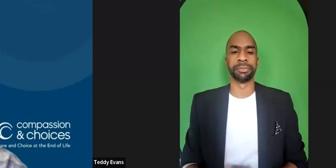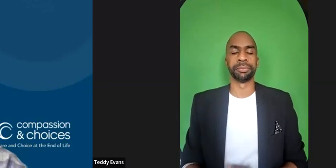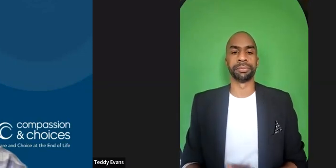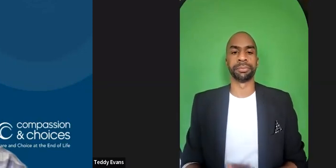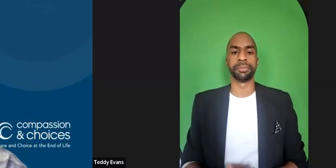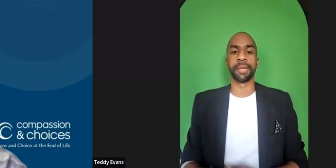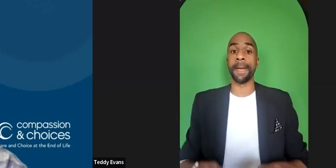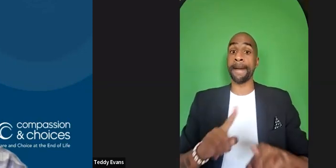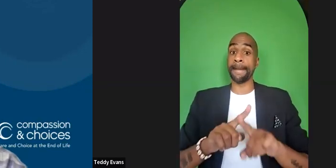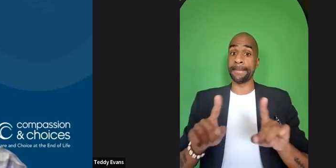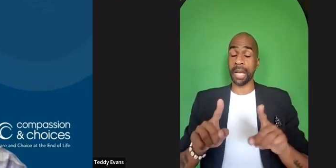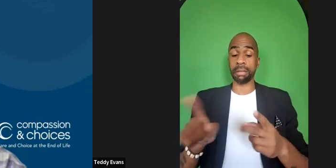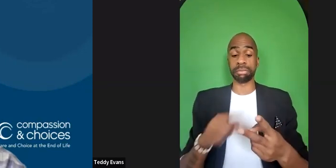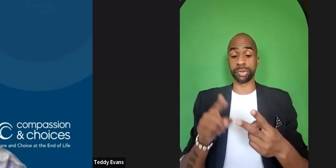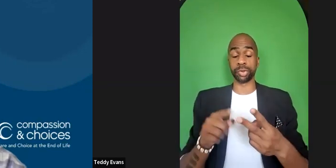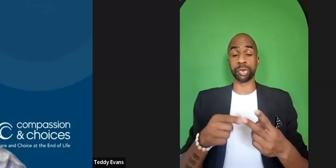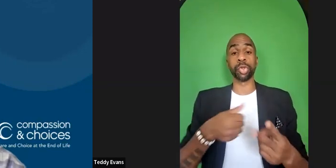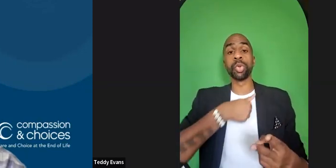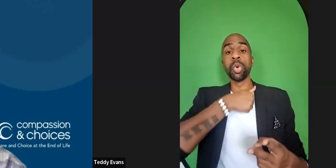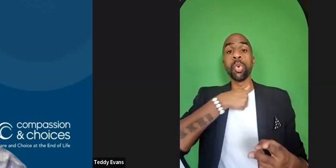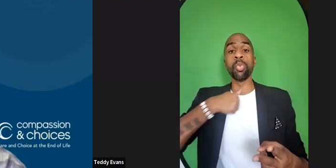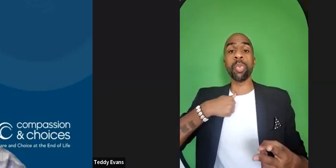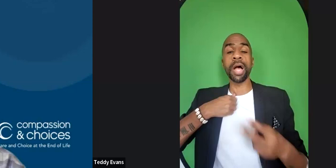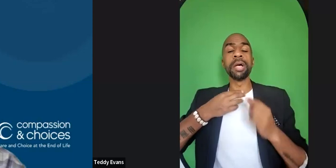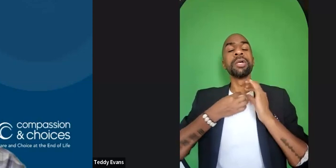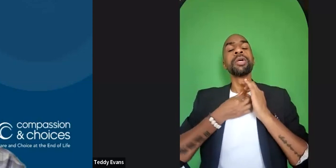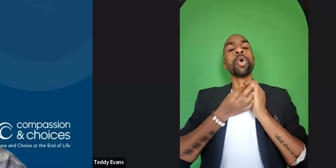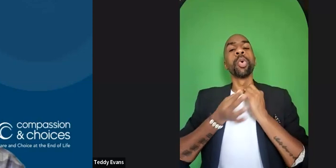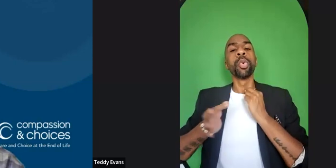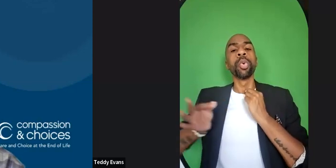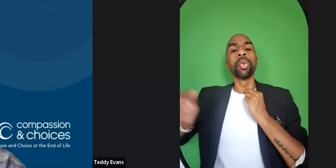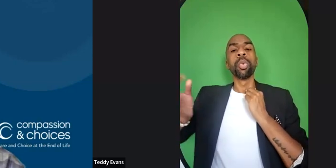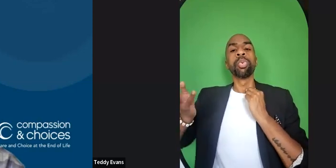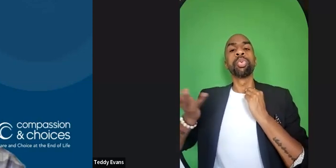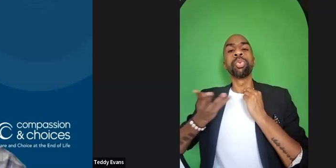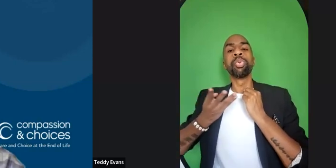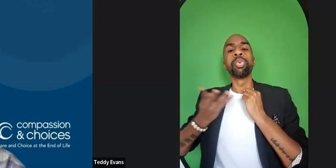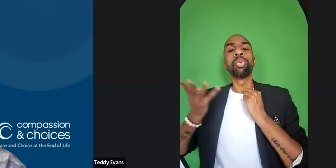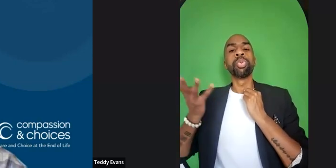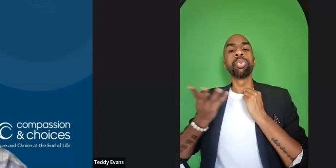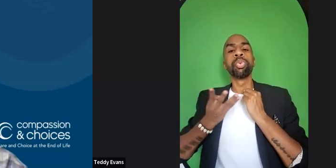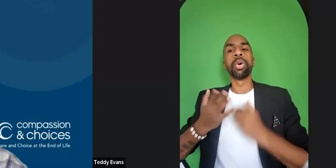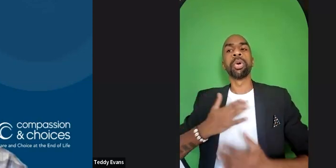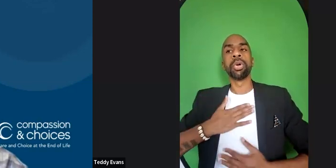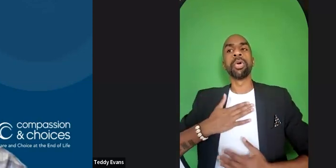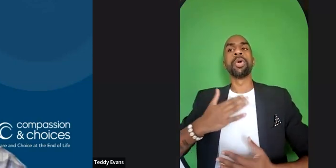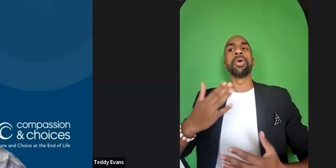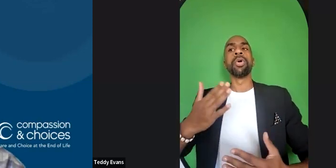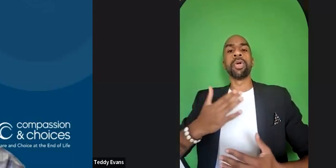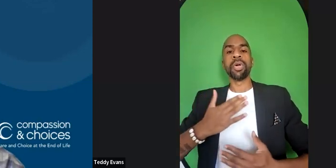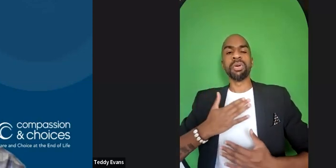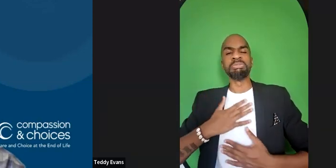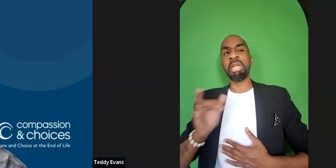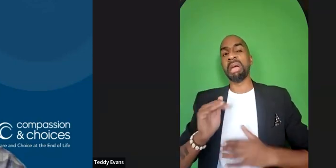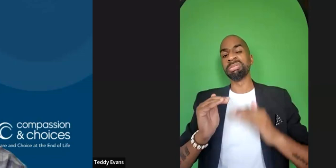endotracheal invasive ventilation is an option chosen by a much smaller group of people, about 5 to